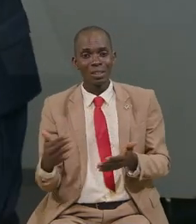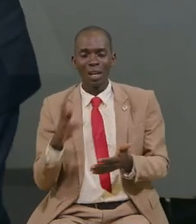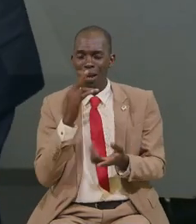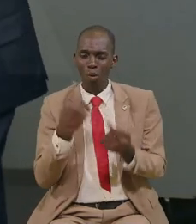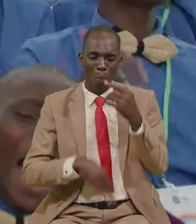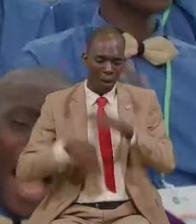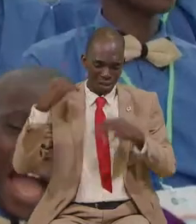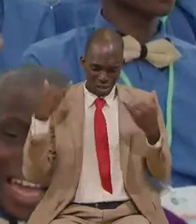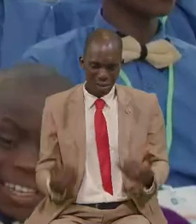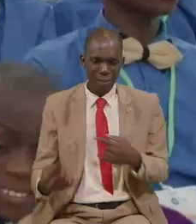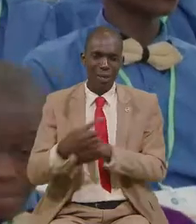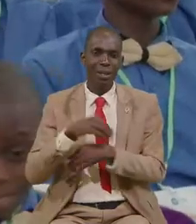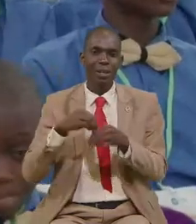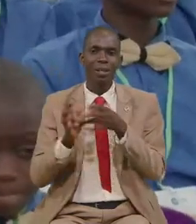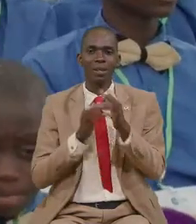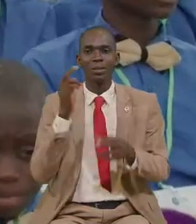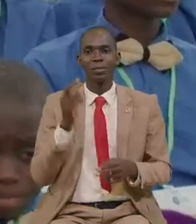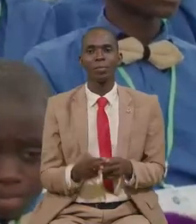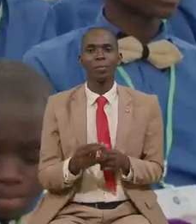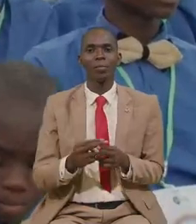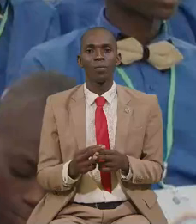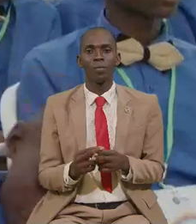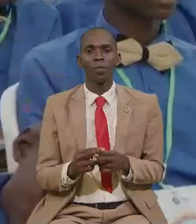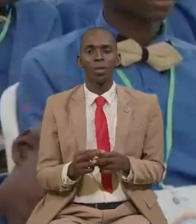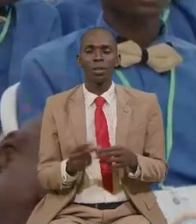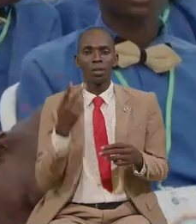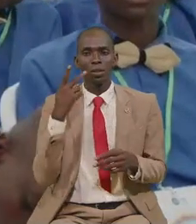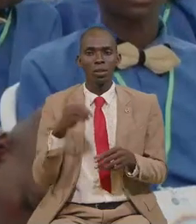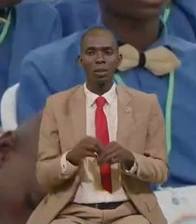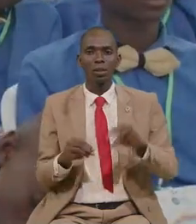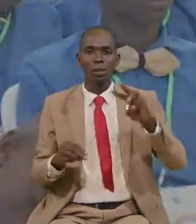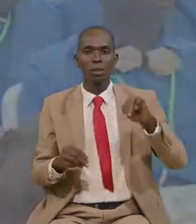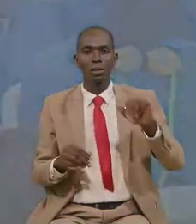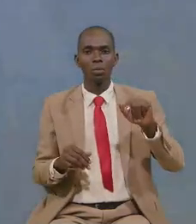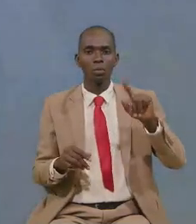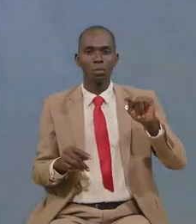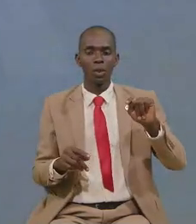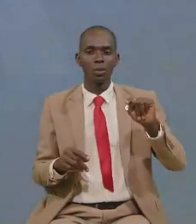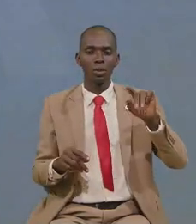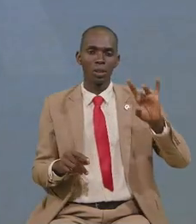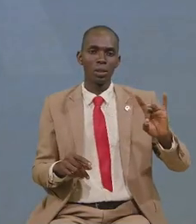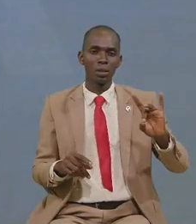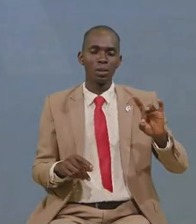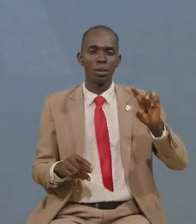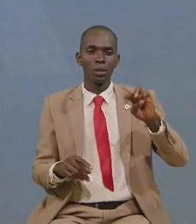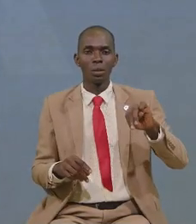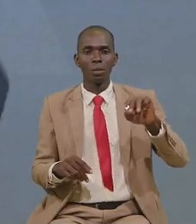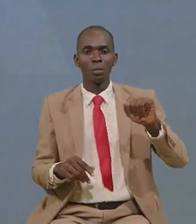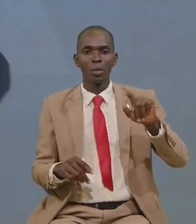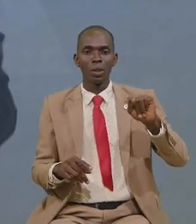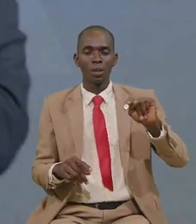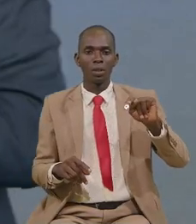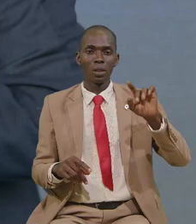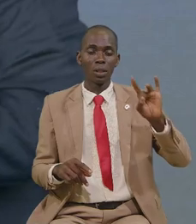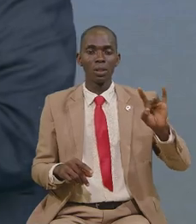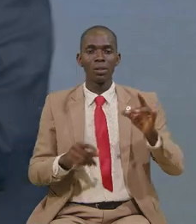in Jesus' name. We're coming to Matthew chapter 8, and I'm reading from verse 8. Matthew chapter 8,